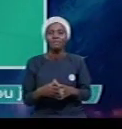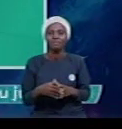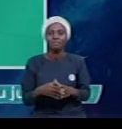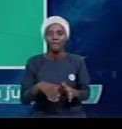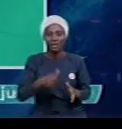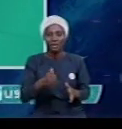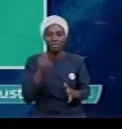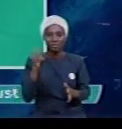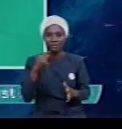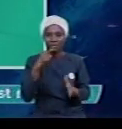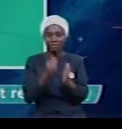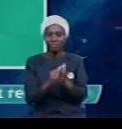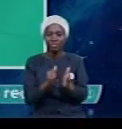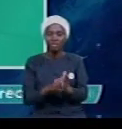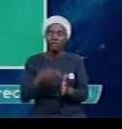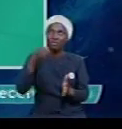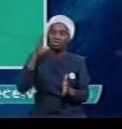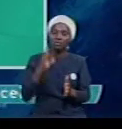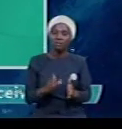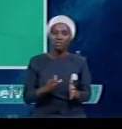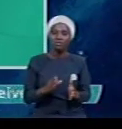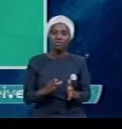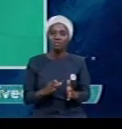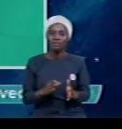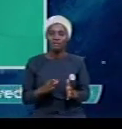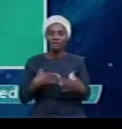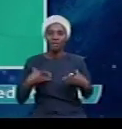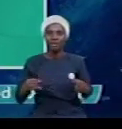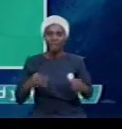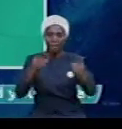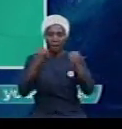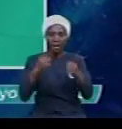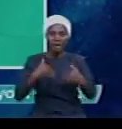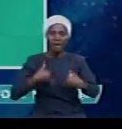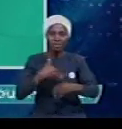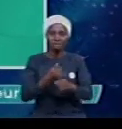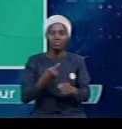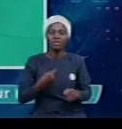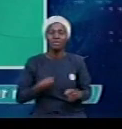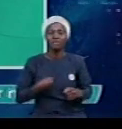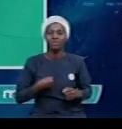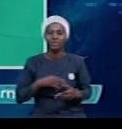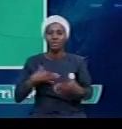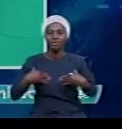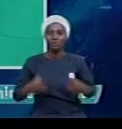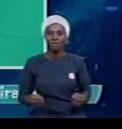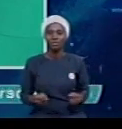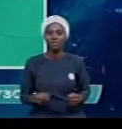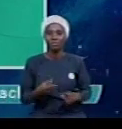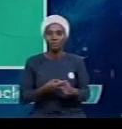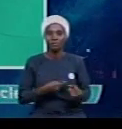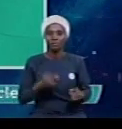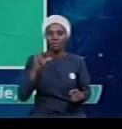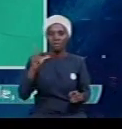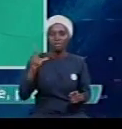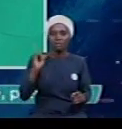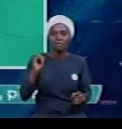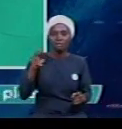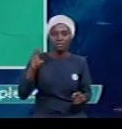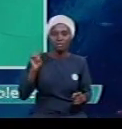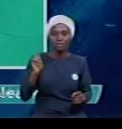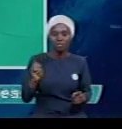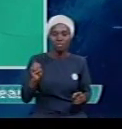Lord. God healing power has made me whole from liver inflammatory illness. Thank you, Jesus. Praise